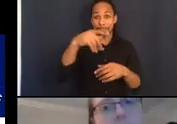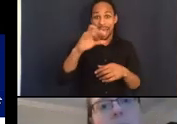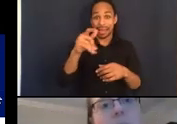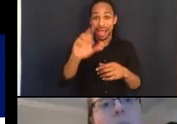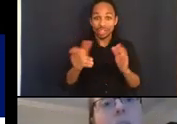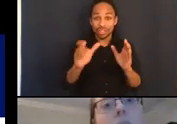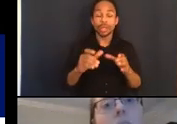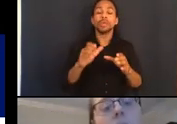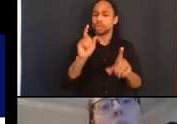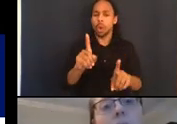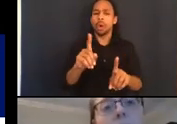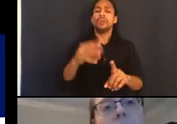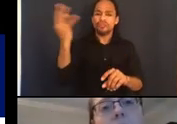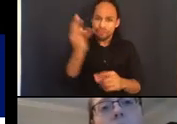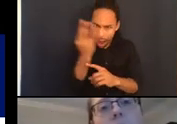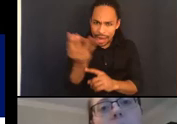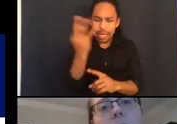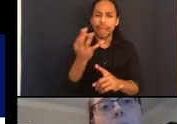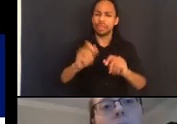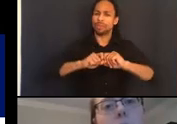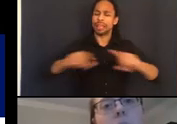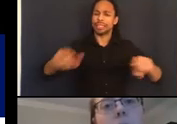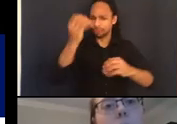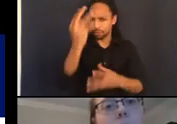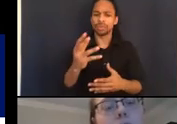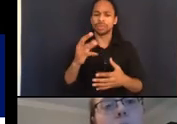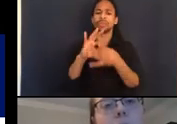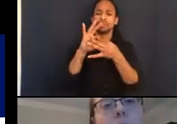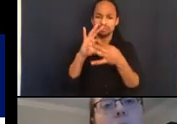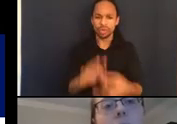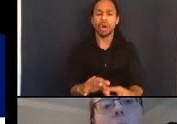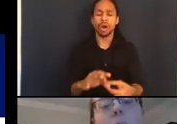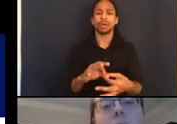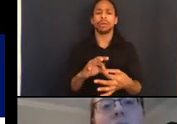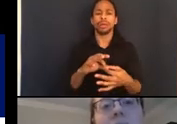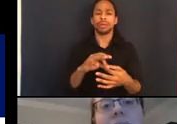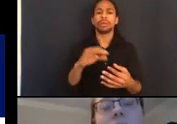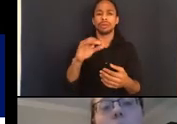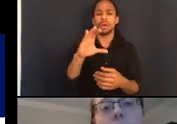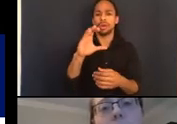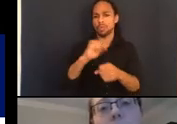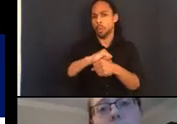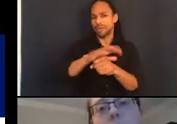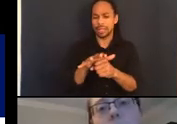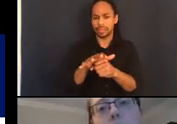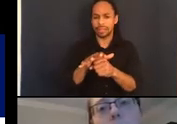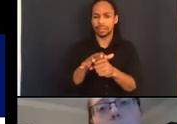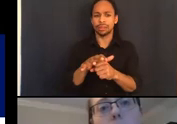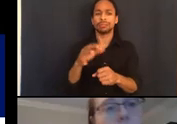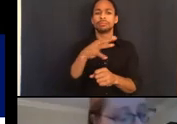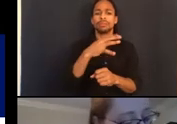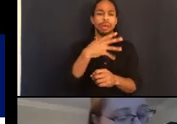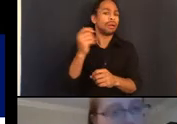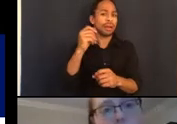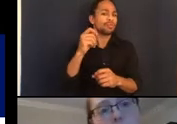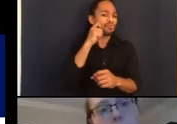and ethnicity on the number of cases of COVID-19 and the number of hospitalizations. I want to emphasize this data is really incomplete. Only 24%